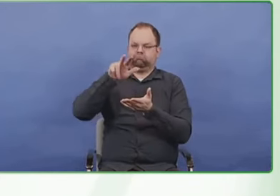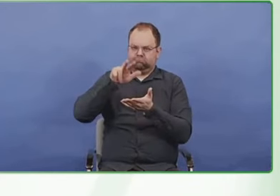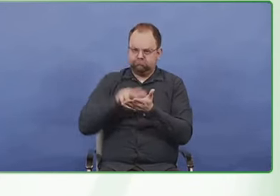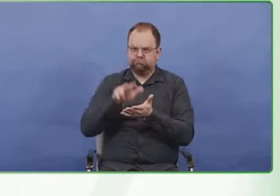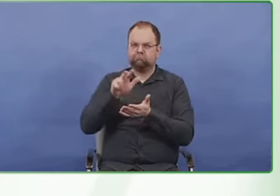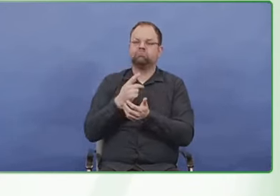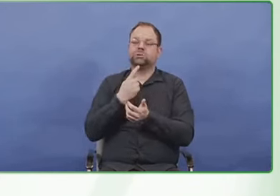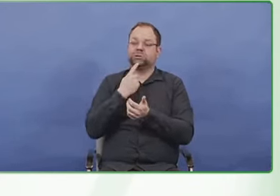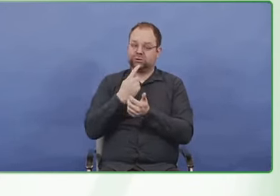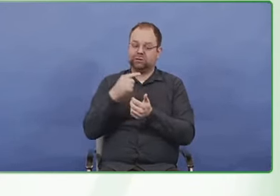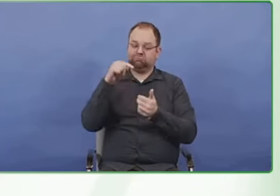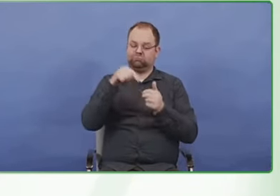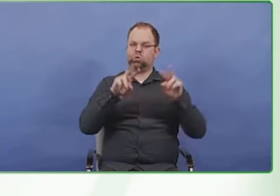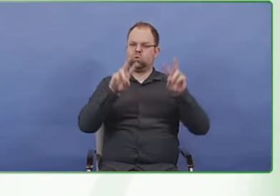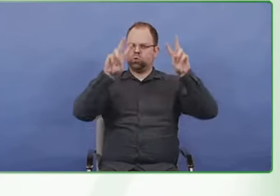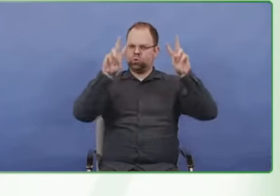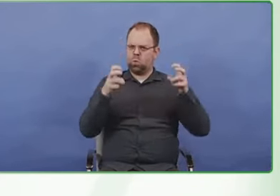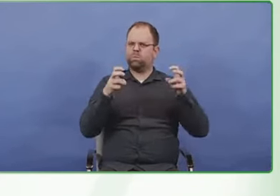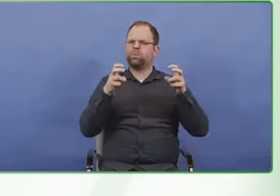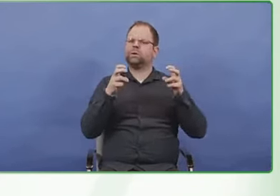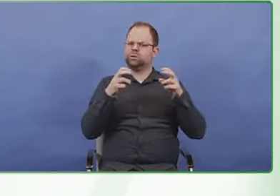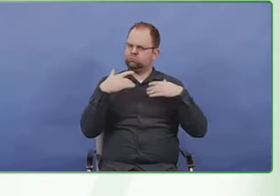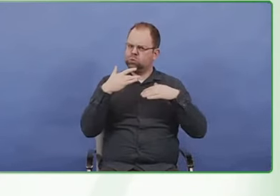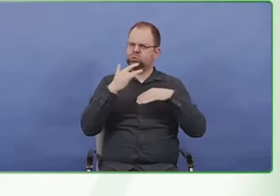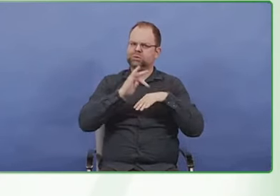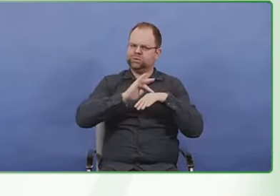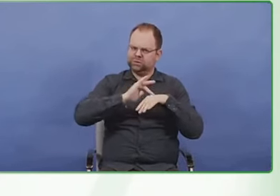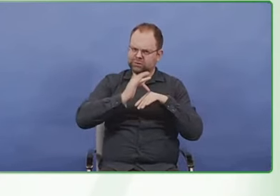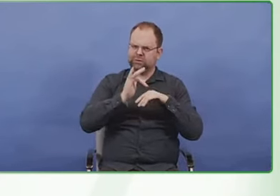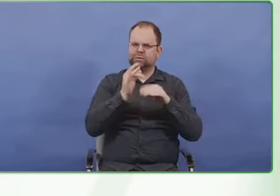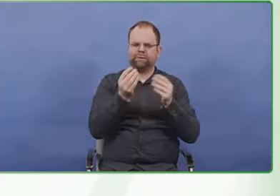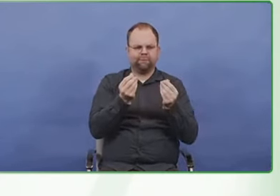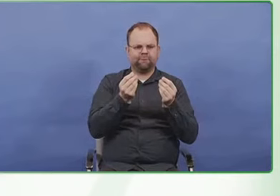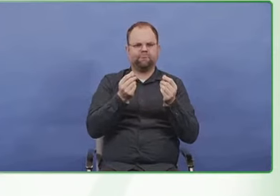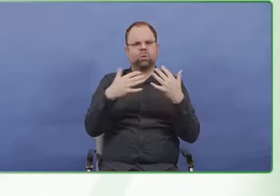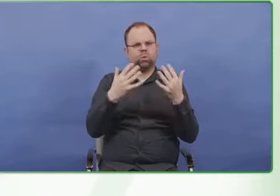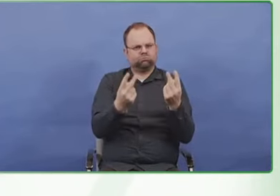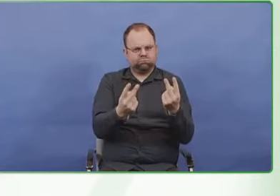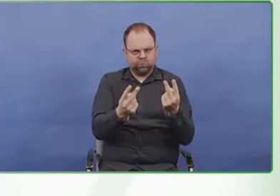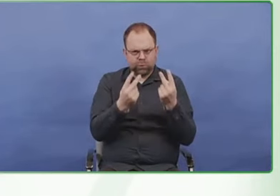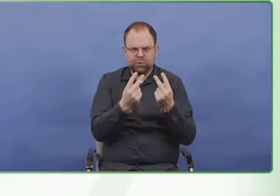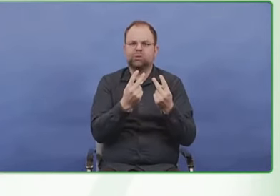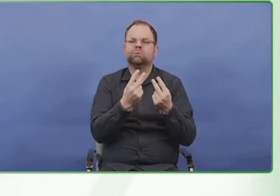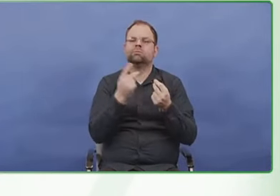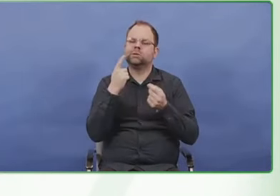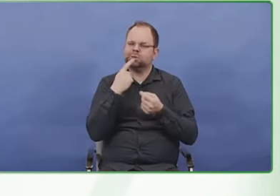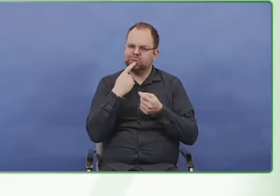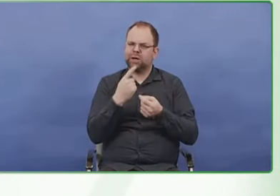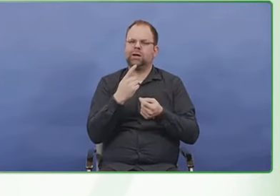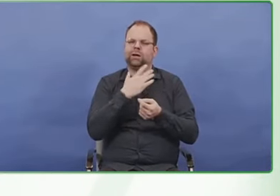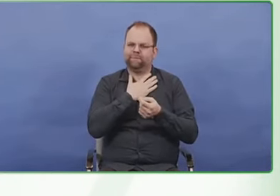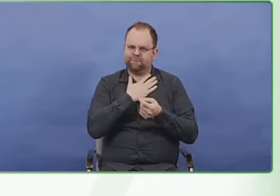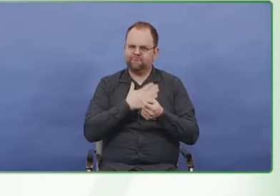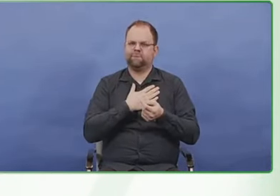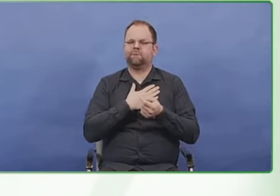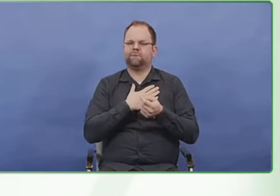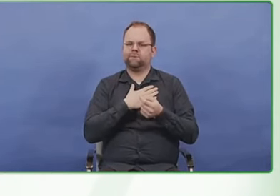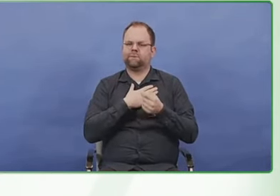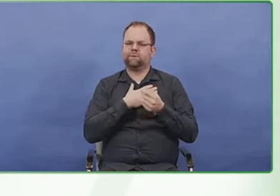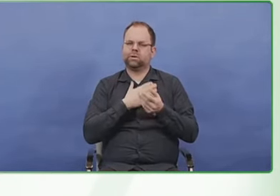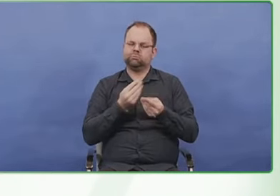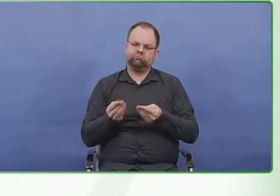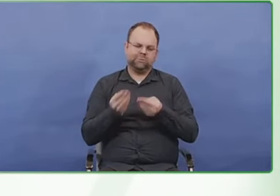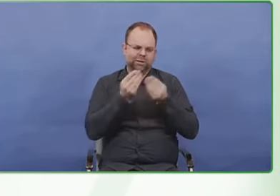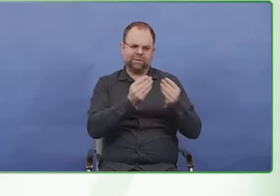work on, well, what does that mean in operational terms? How do you actually action it? So how do you move from a statement to what do you need to